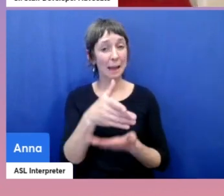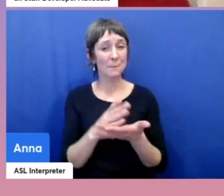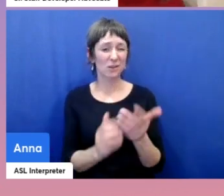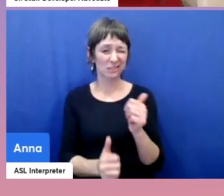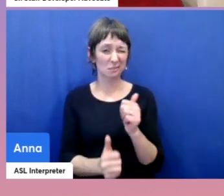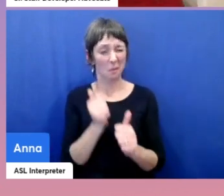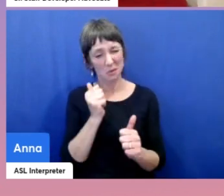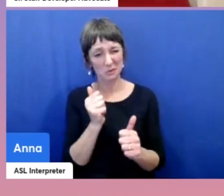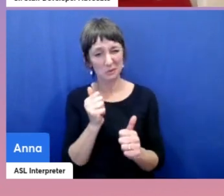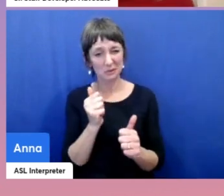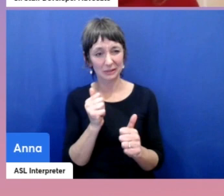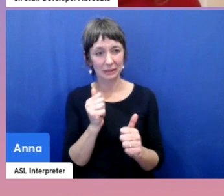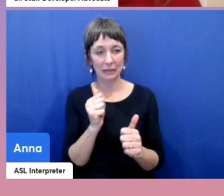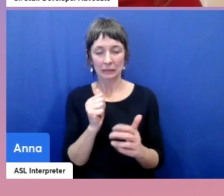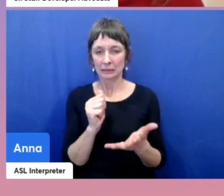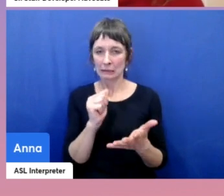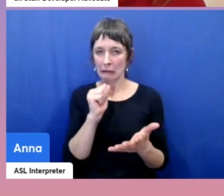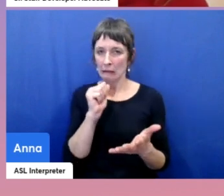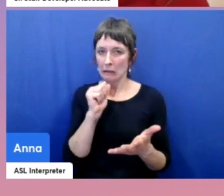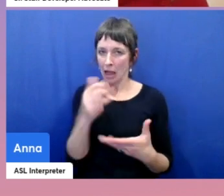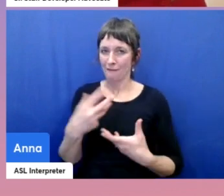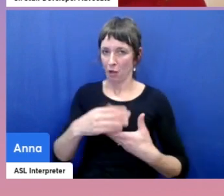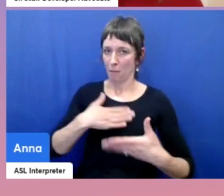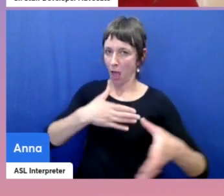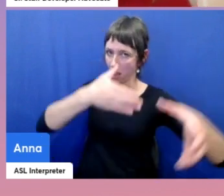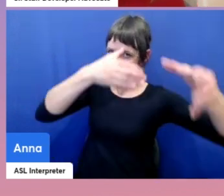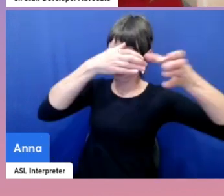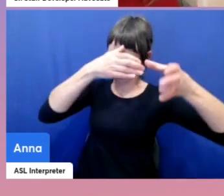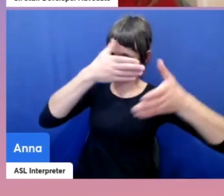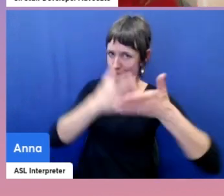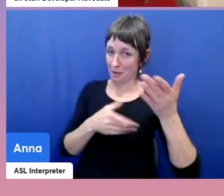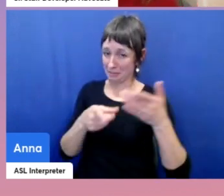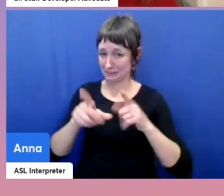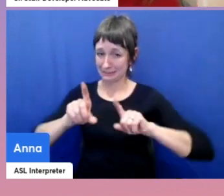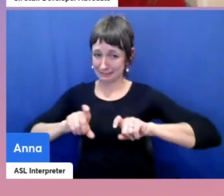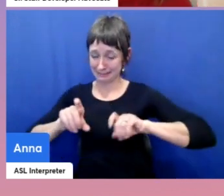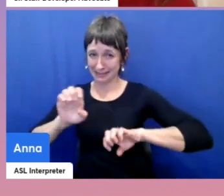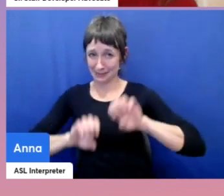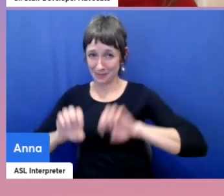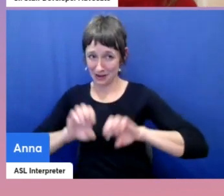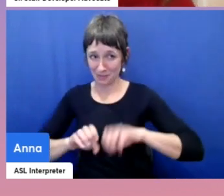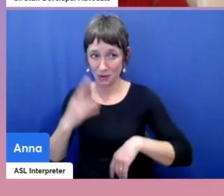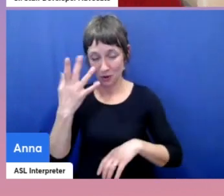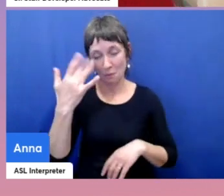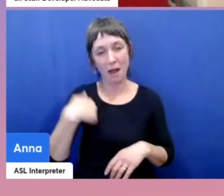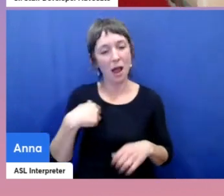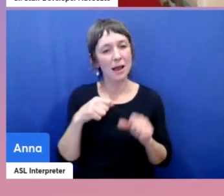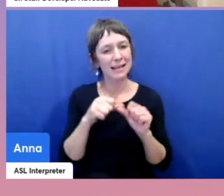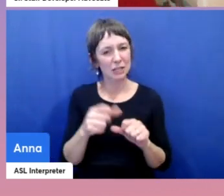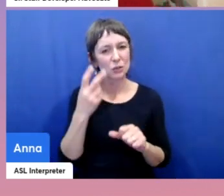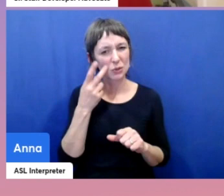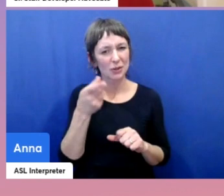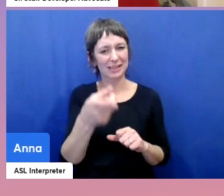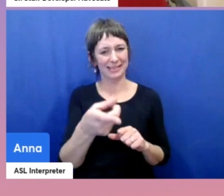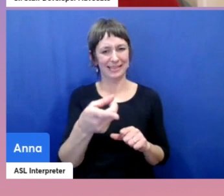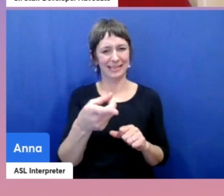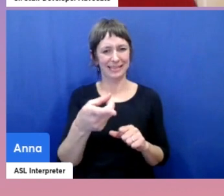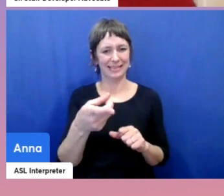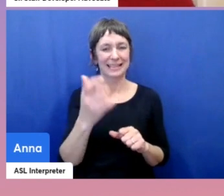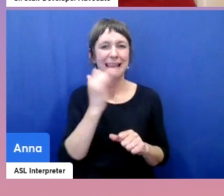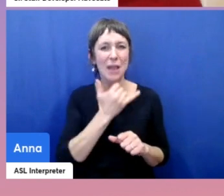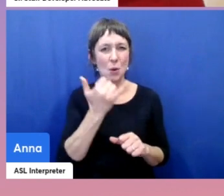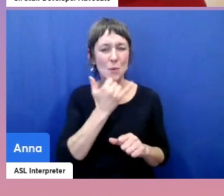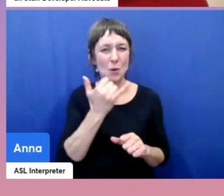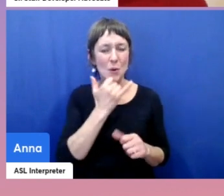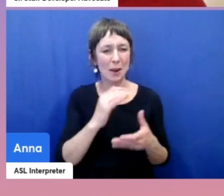like not in my wheelhouse component of this experiment. And Luiz and I kept basically seeing these containerd error messages